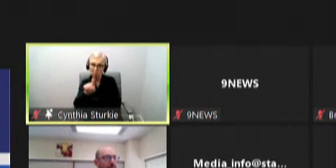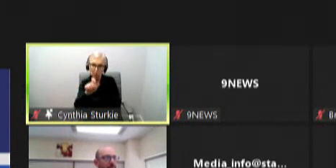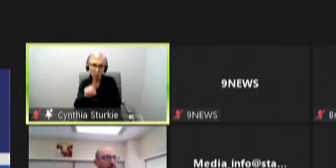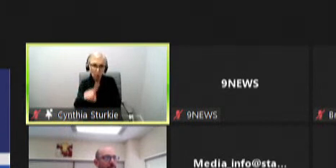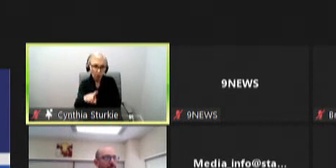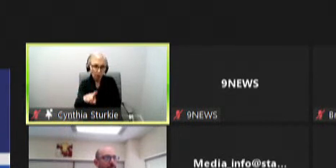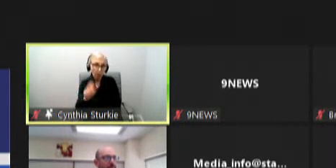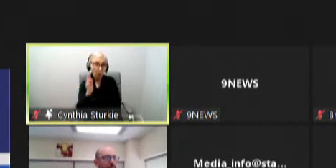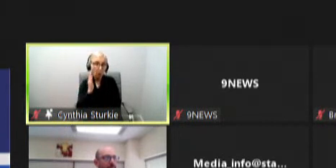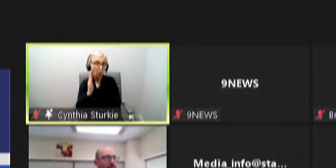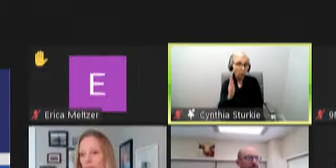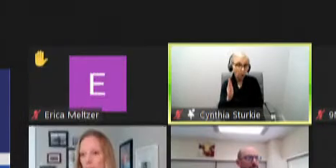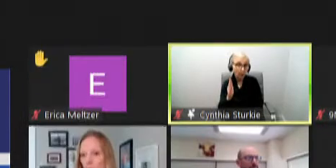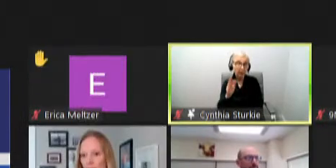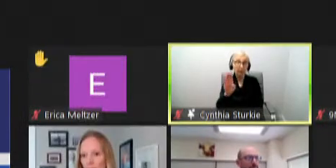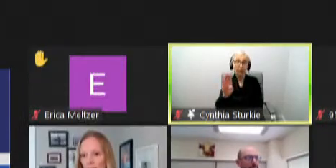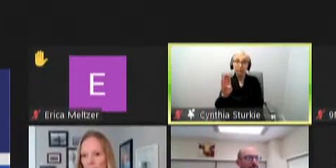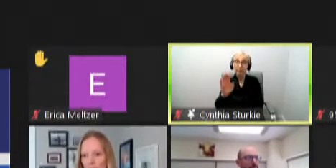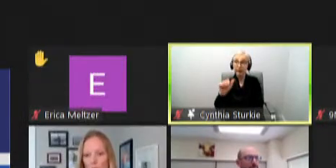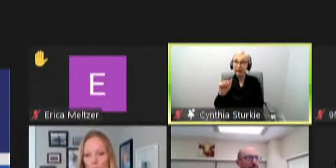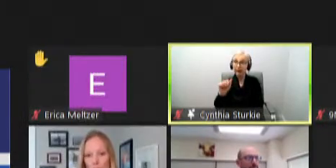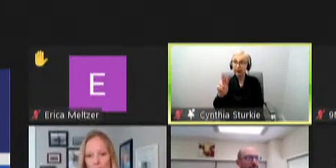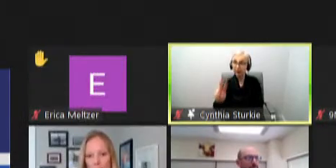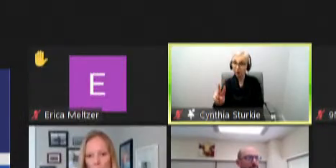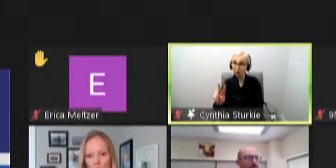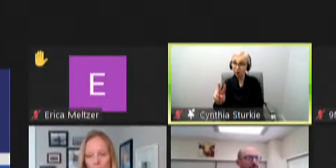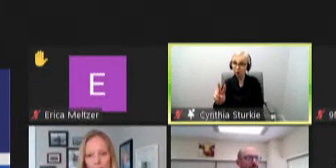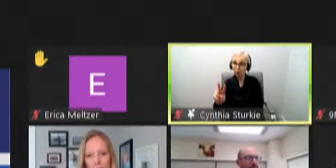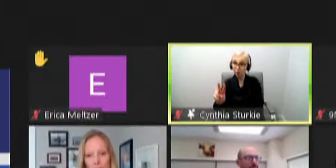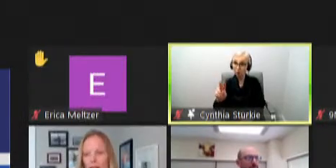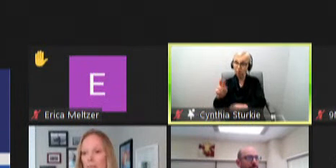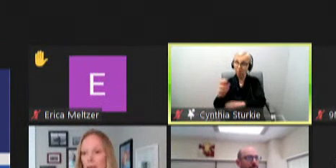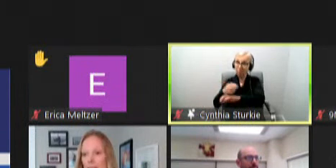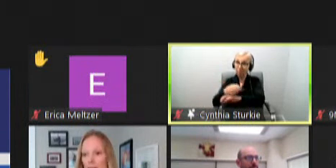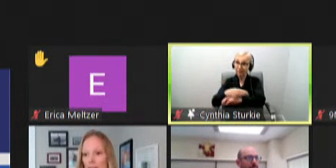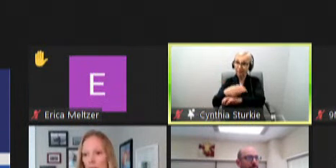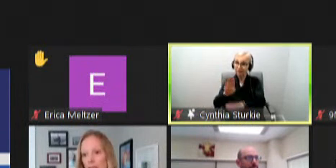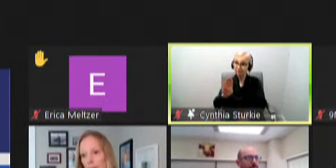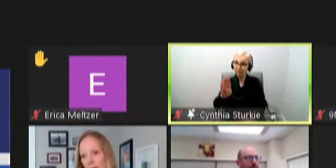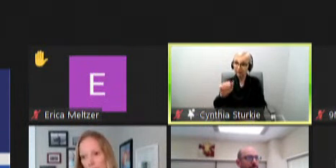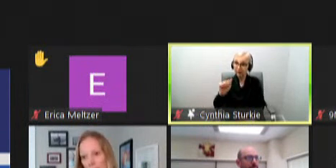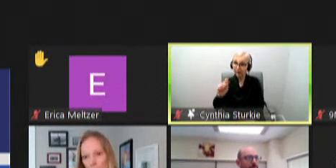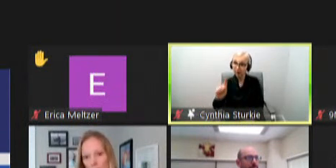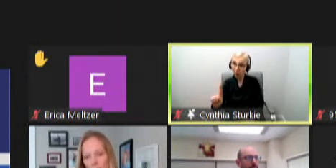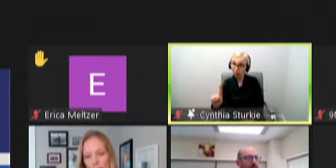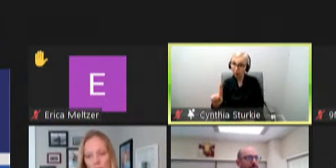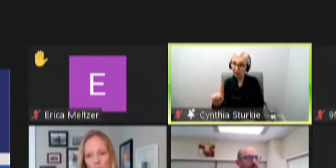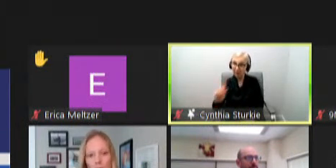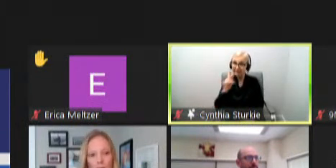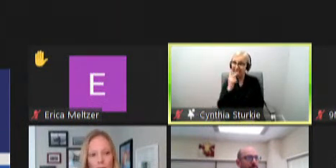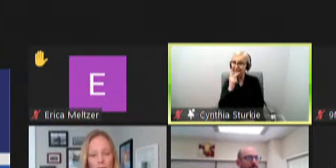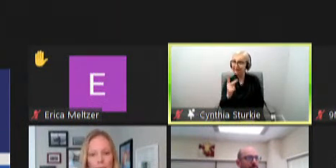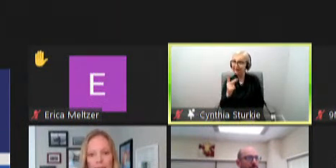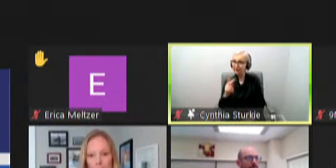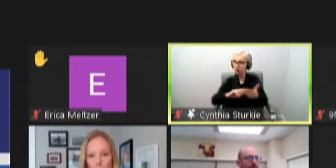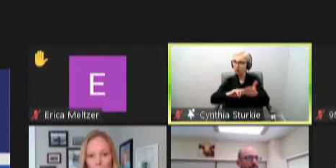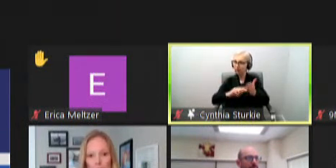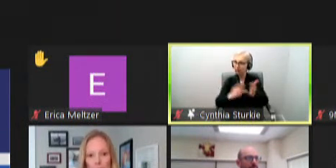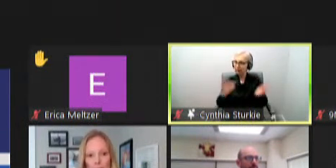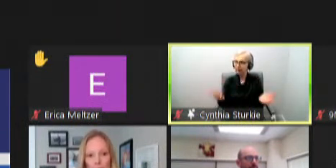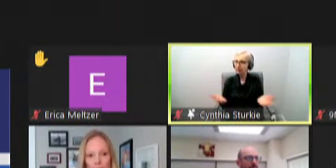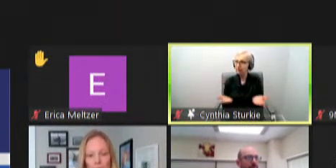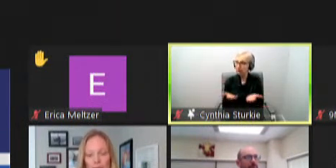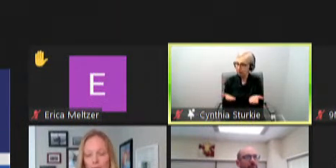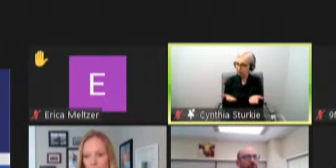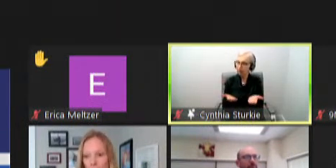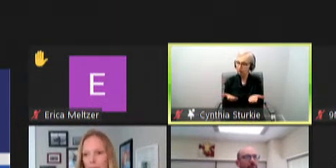not BA.2 may have some sort of advantage over BA.1, and trying to best understand what that might mean for us. So at this